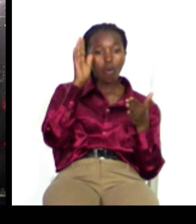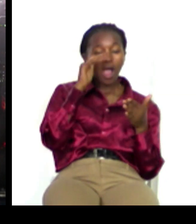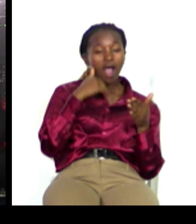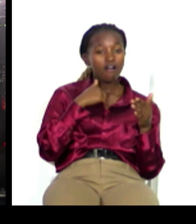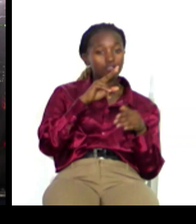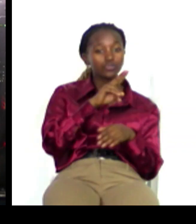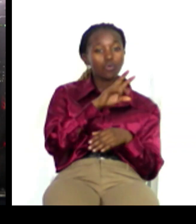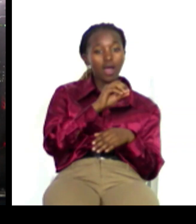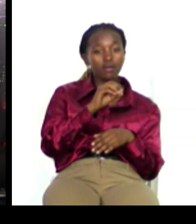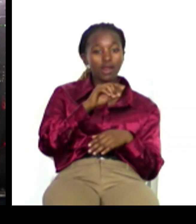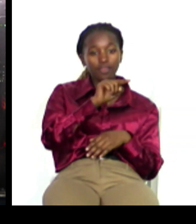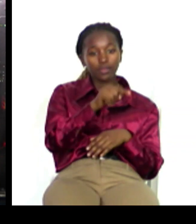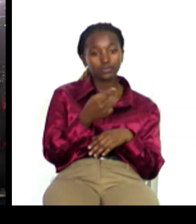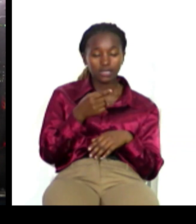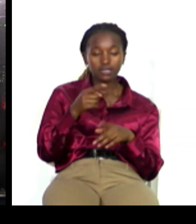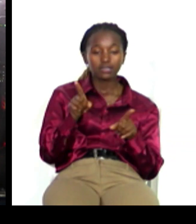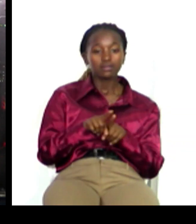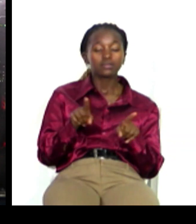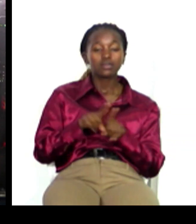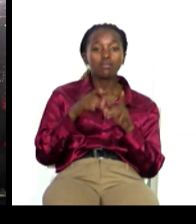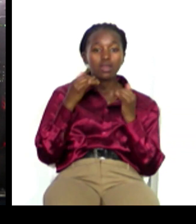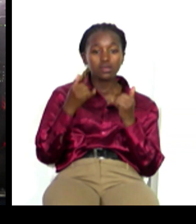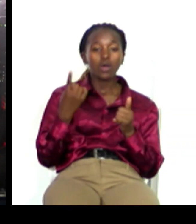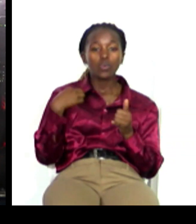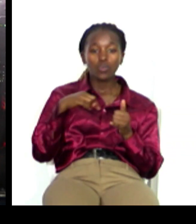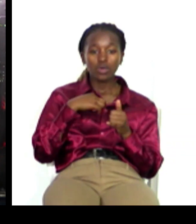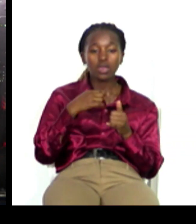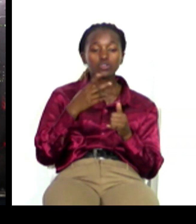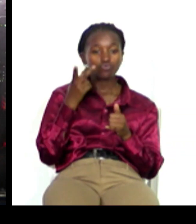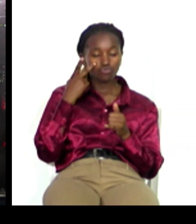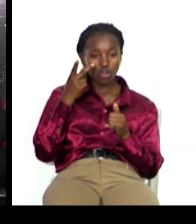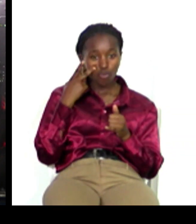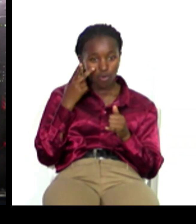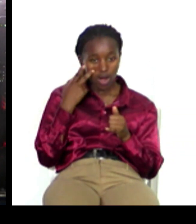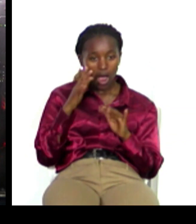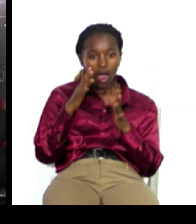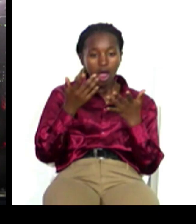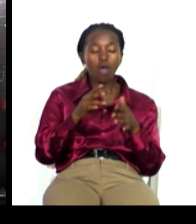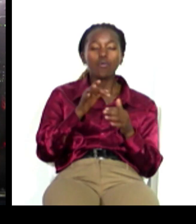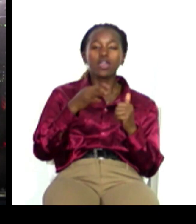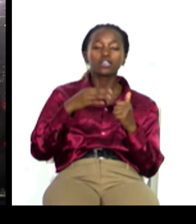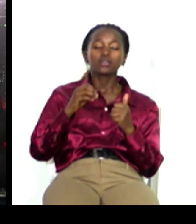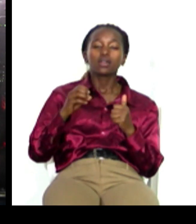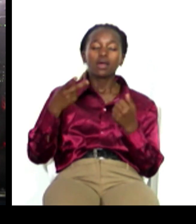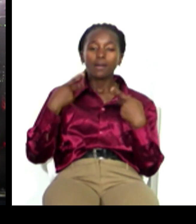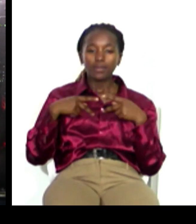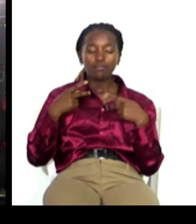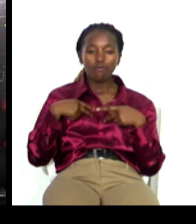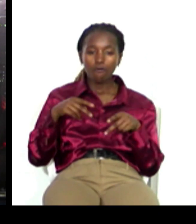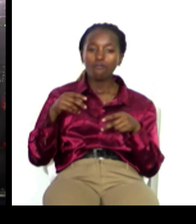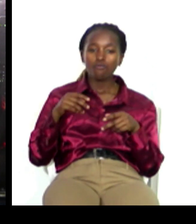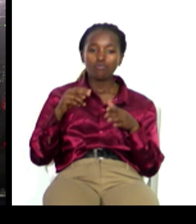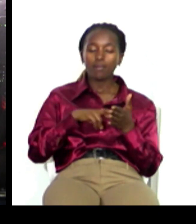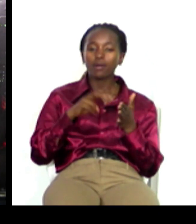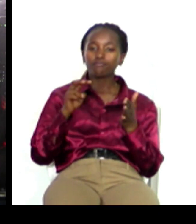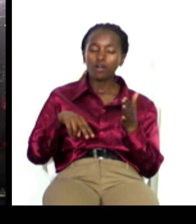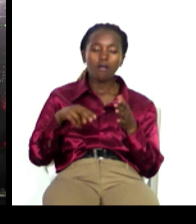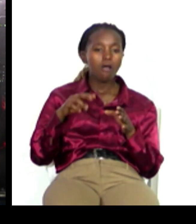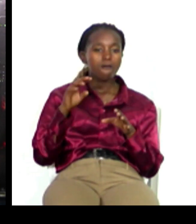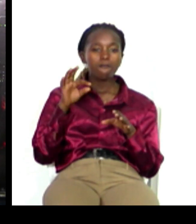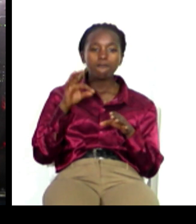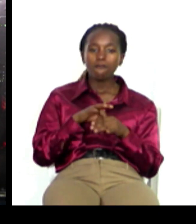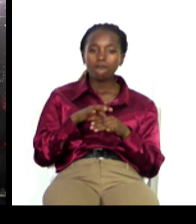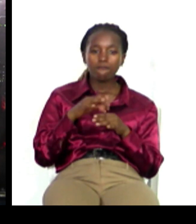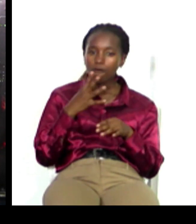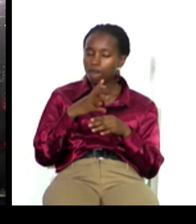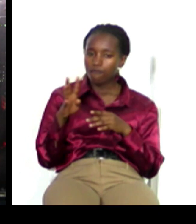when wamemaliza form 4, they are 800,000. Gen Z protest. Wangapi walikuwa kwa streets? Even the president was